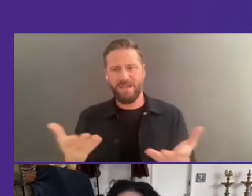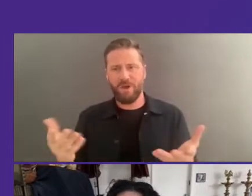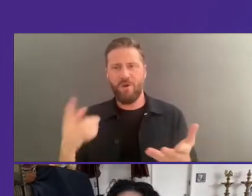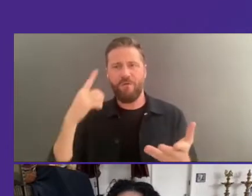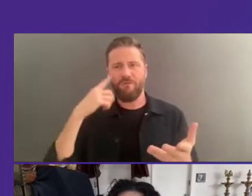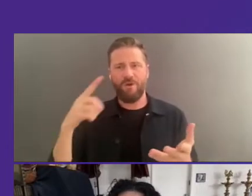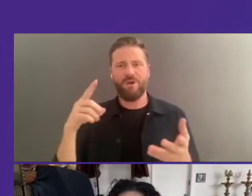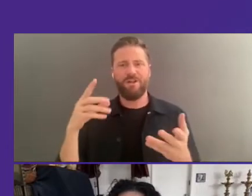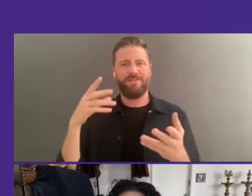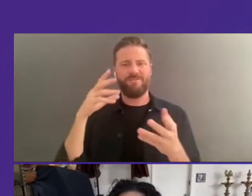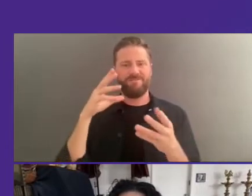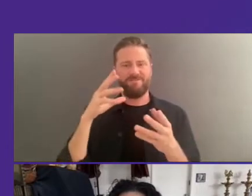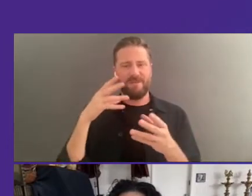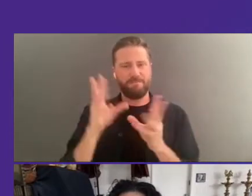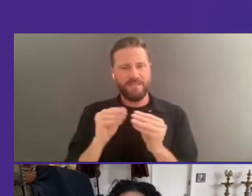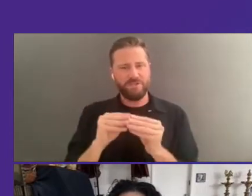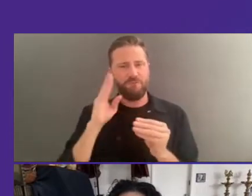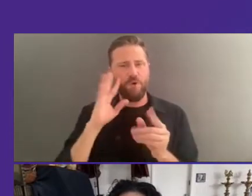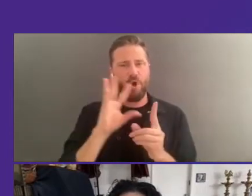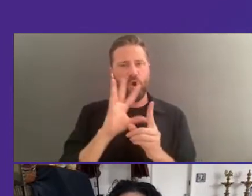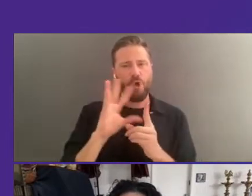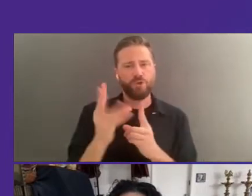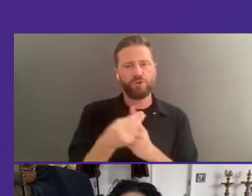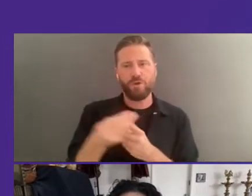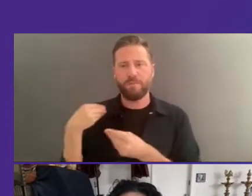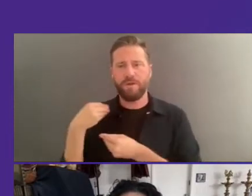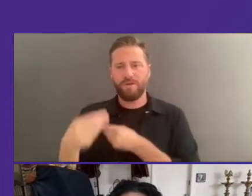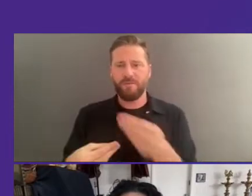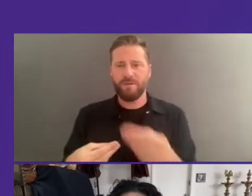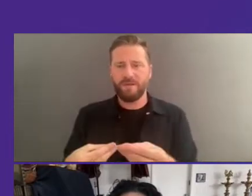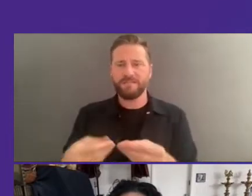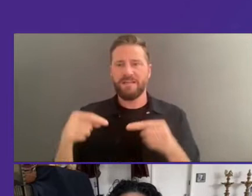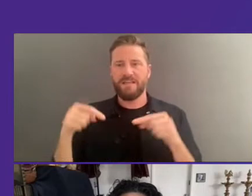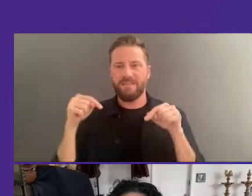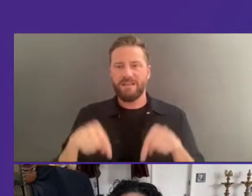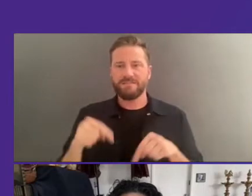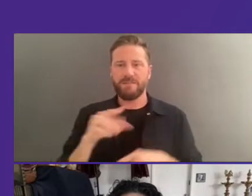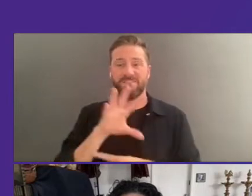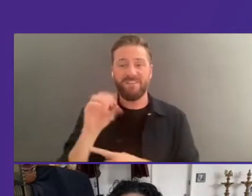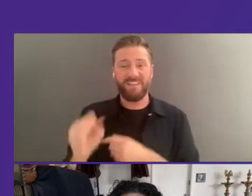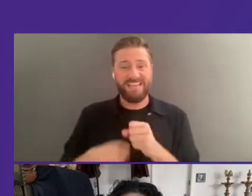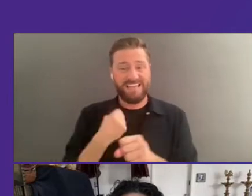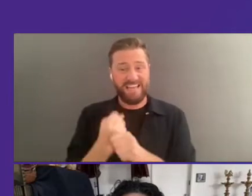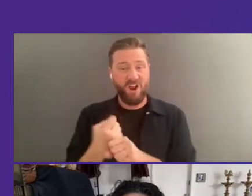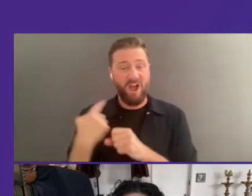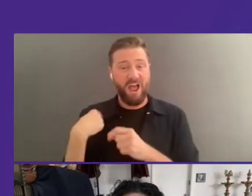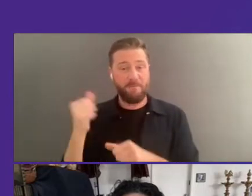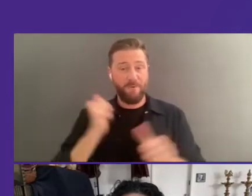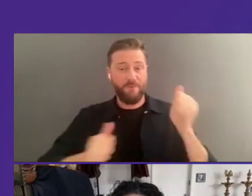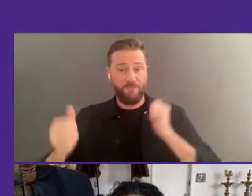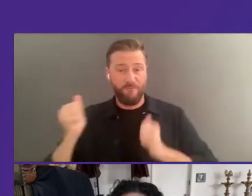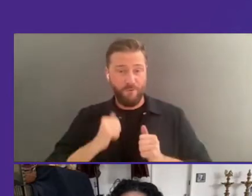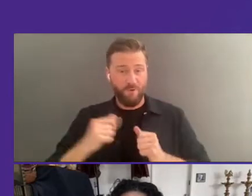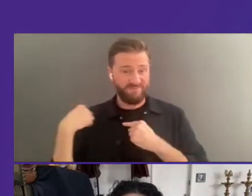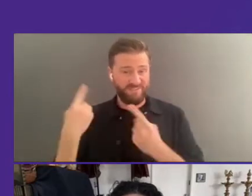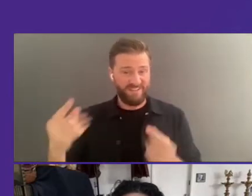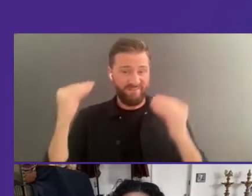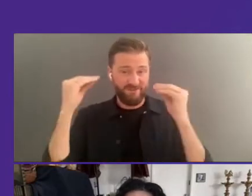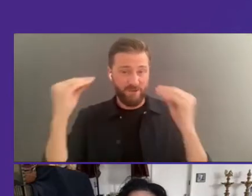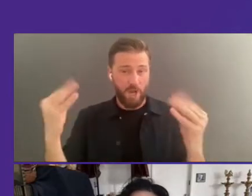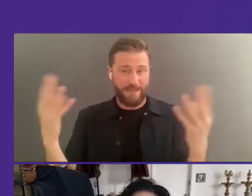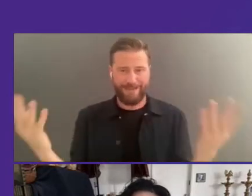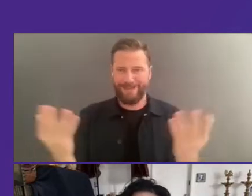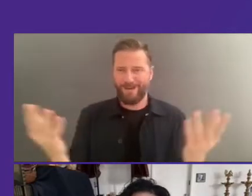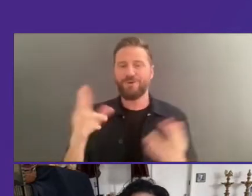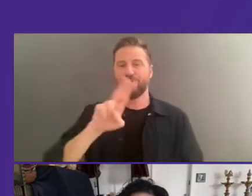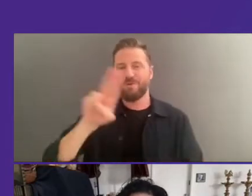cultural bearers, because this is my 50th year since I have performed and taught in the United States. So